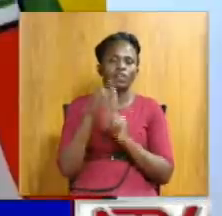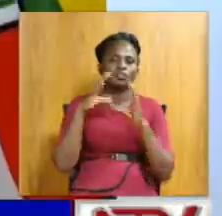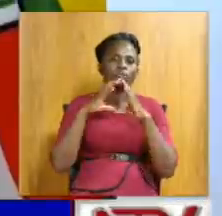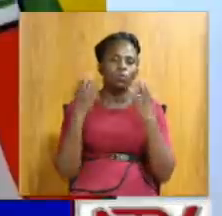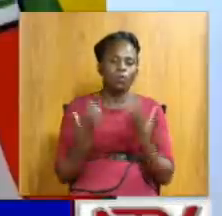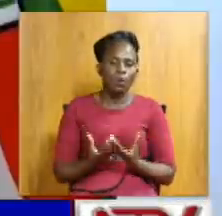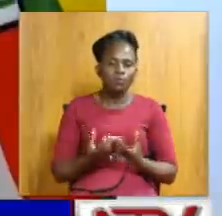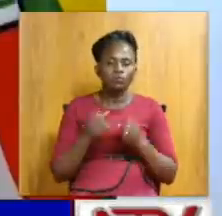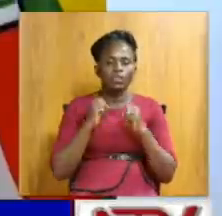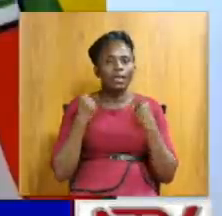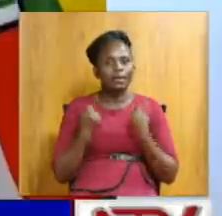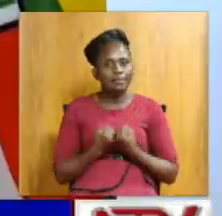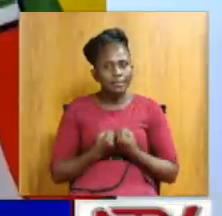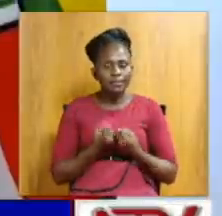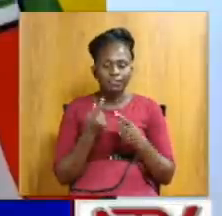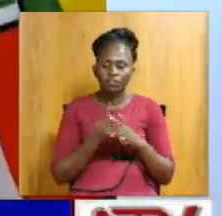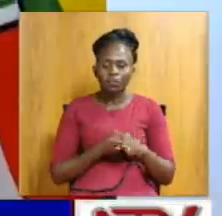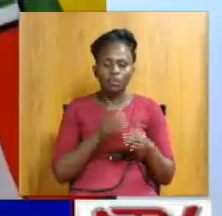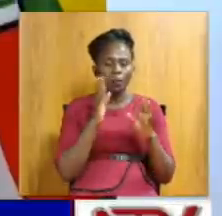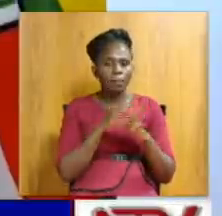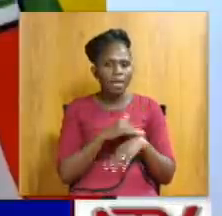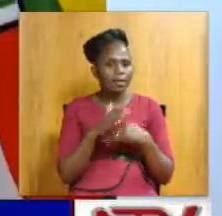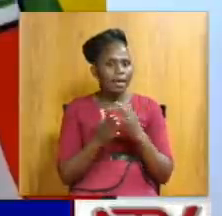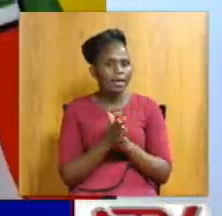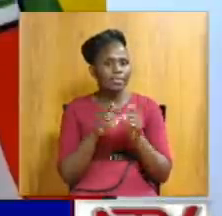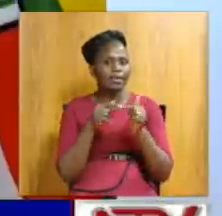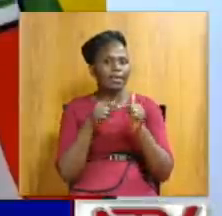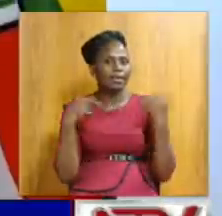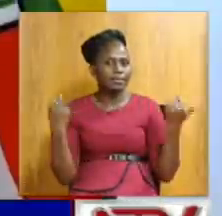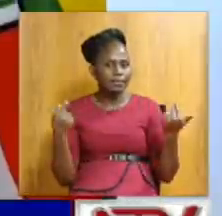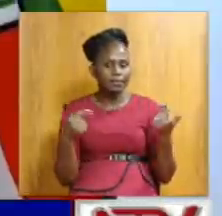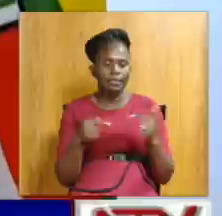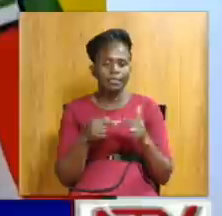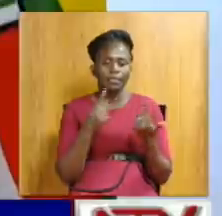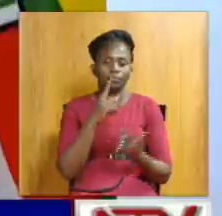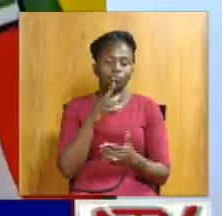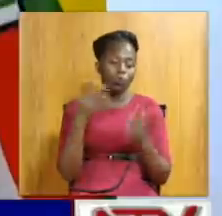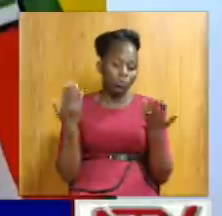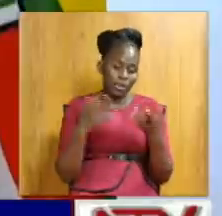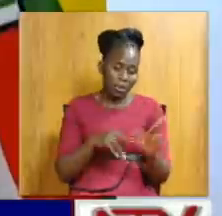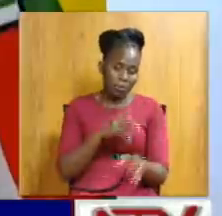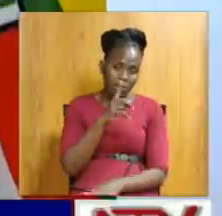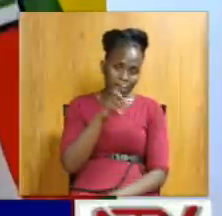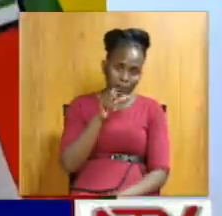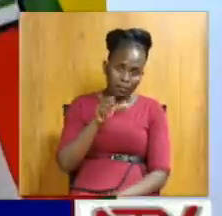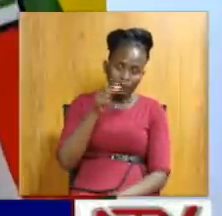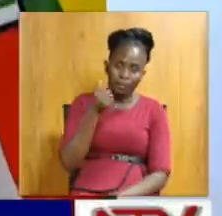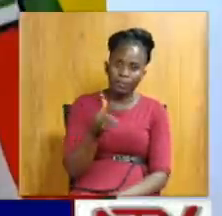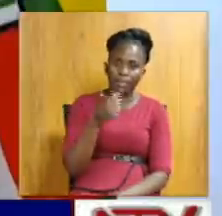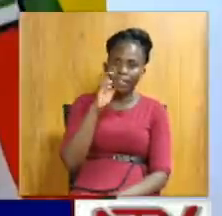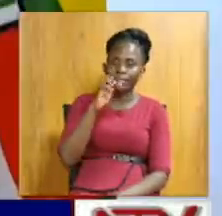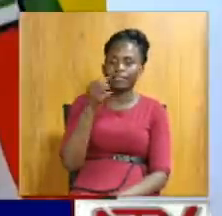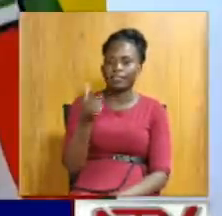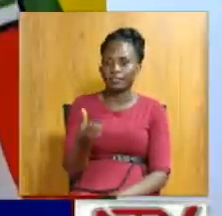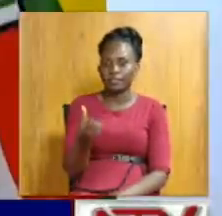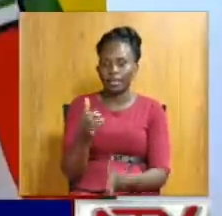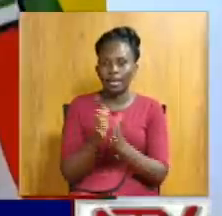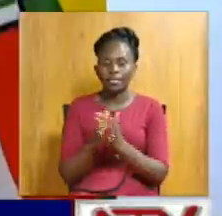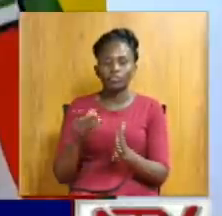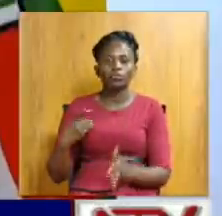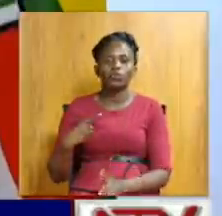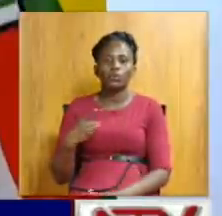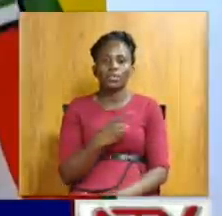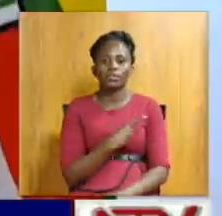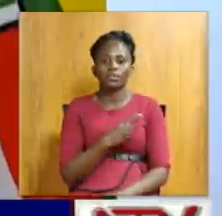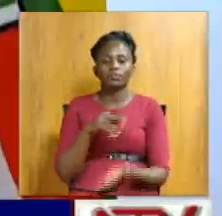away from the pre-capitalist society we inherited in 1986, and democracy,